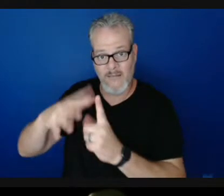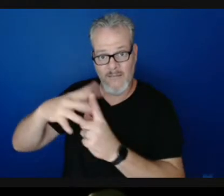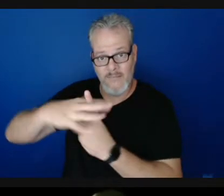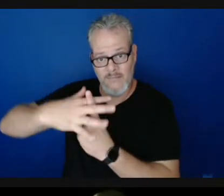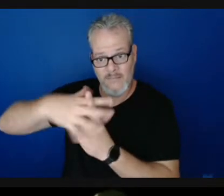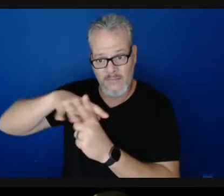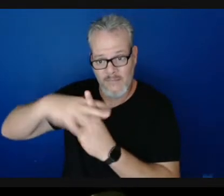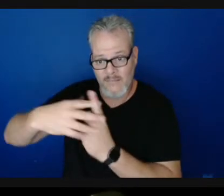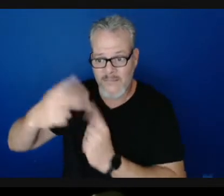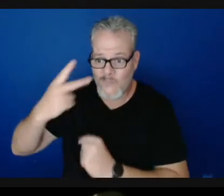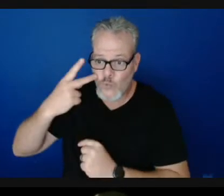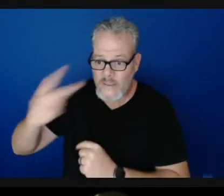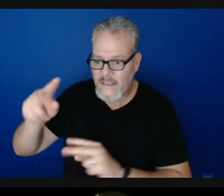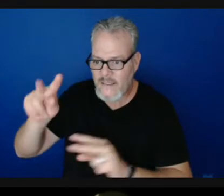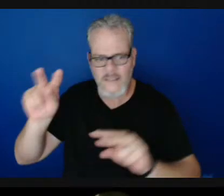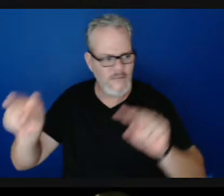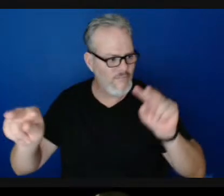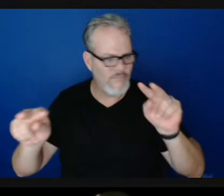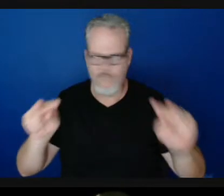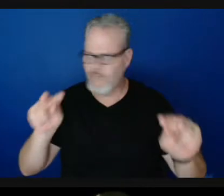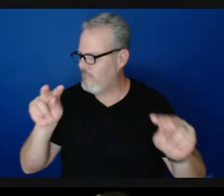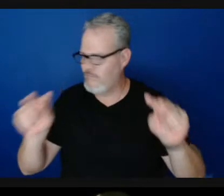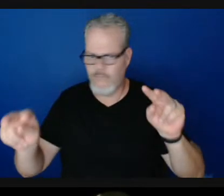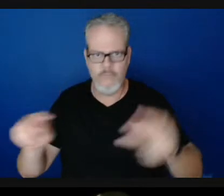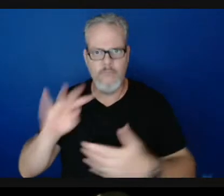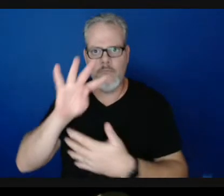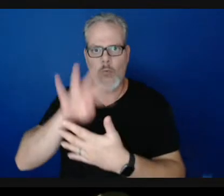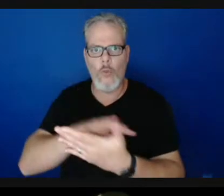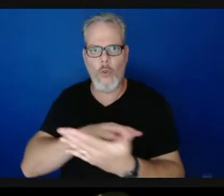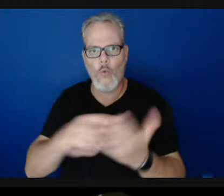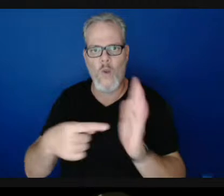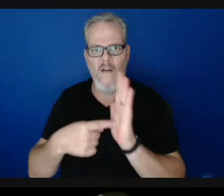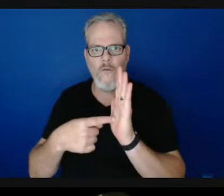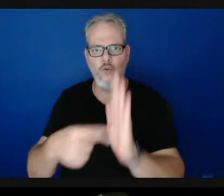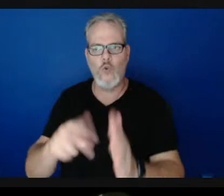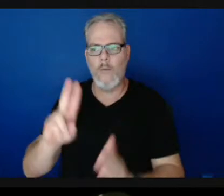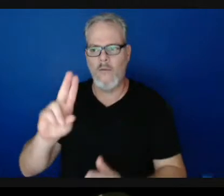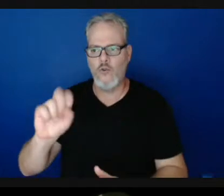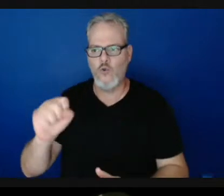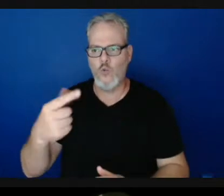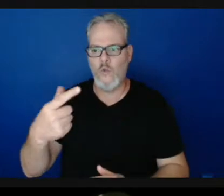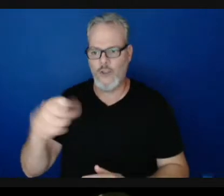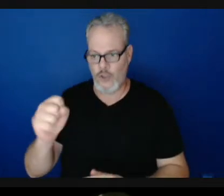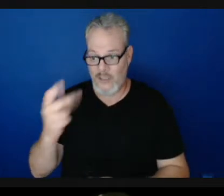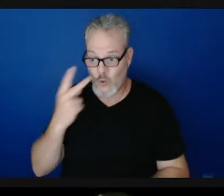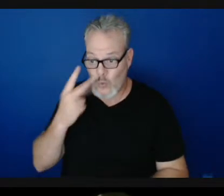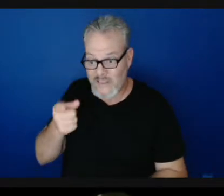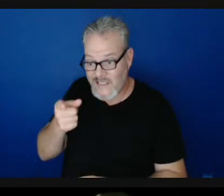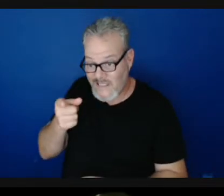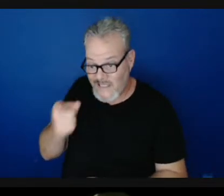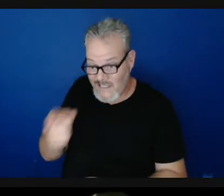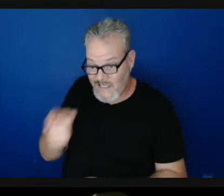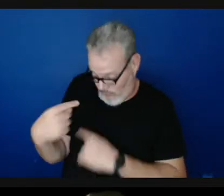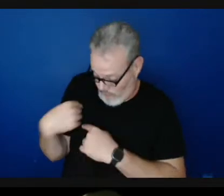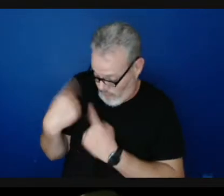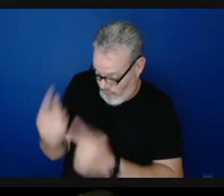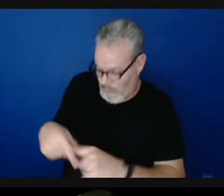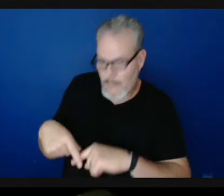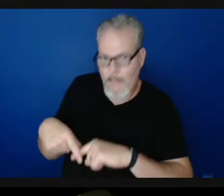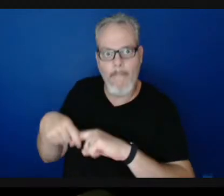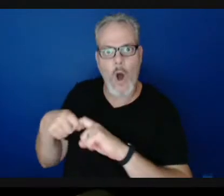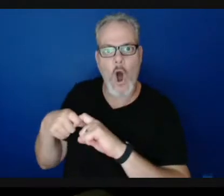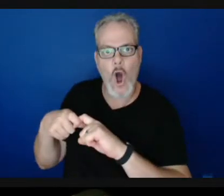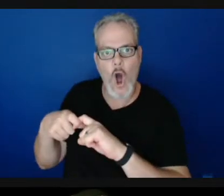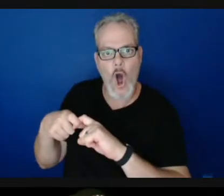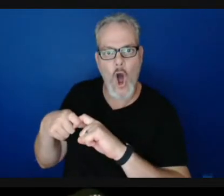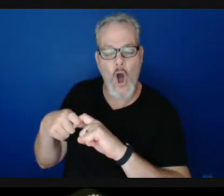the graph shown by the USGS, we've had this longest pause now, and it does not seem like we're dealing with the same kind